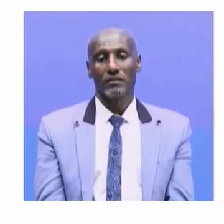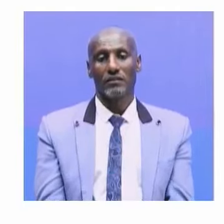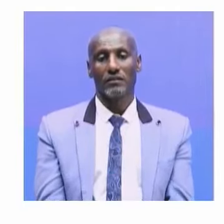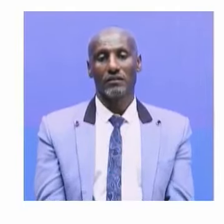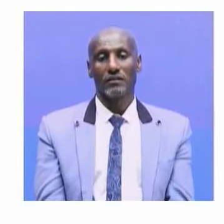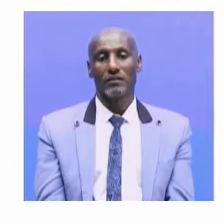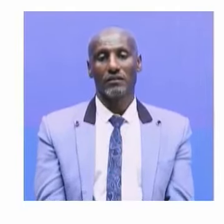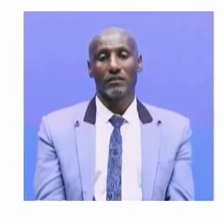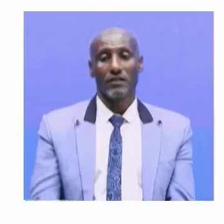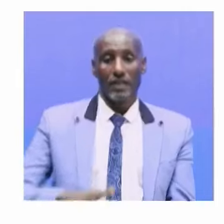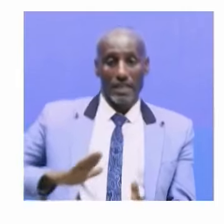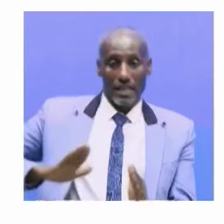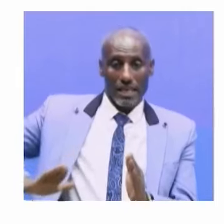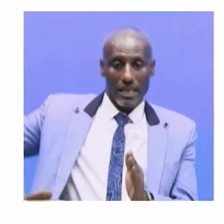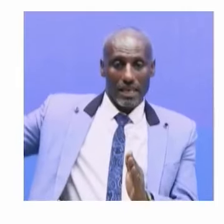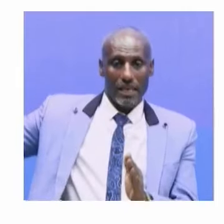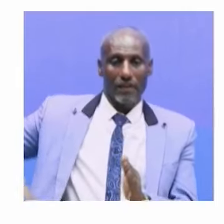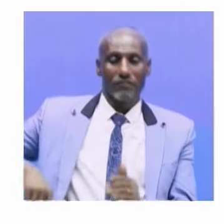left.